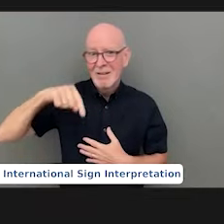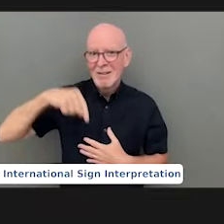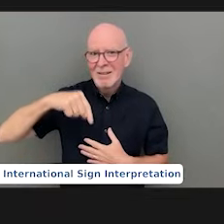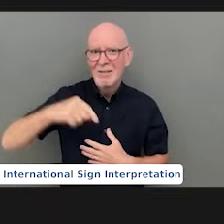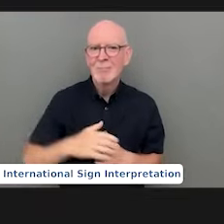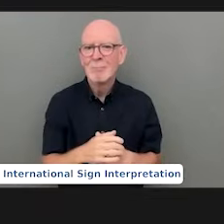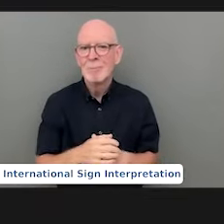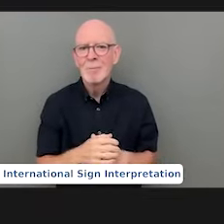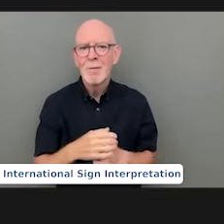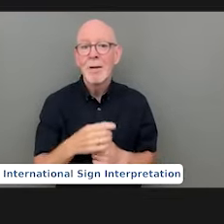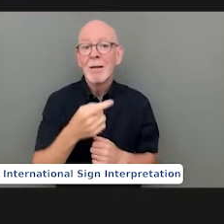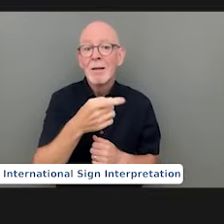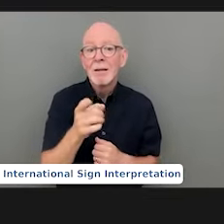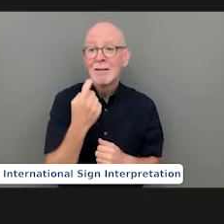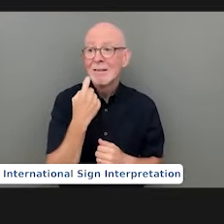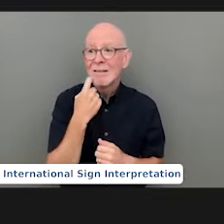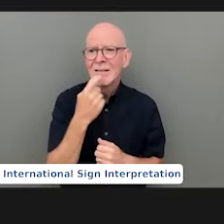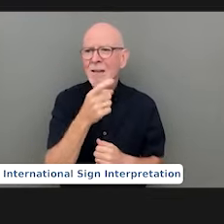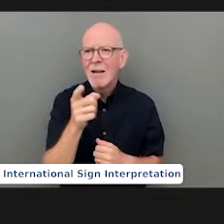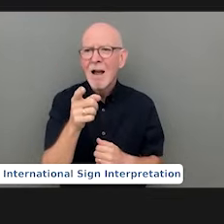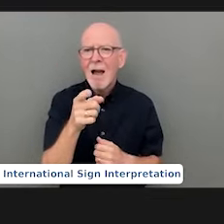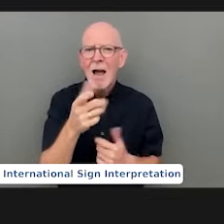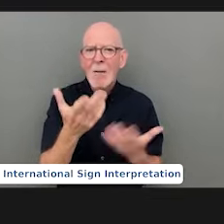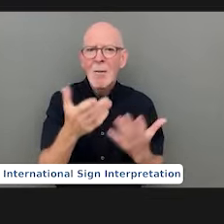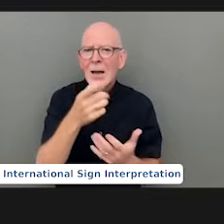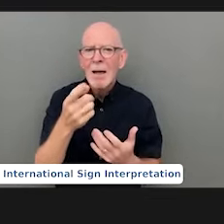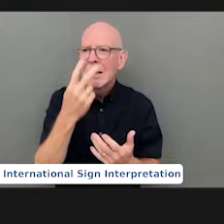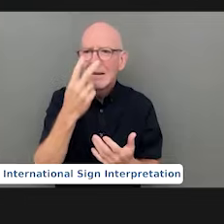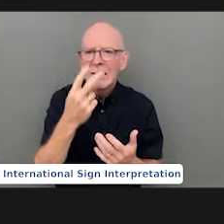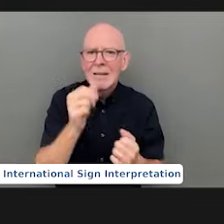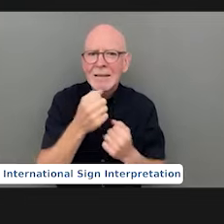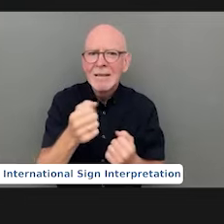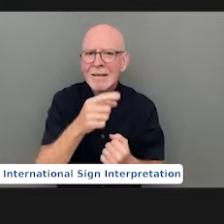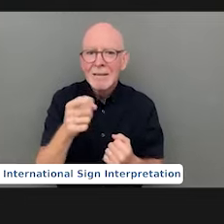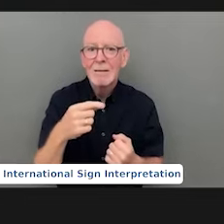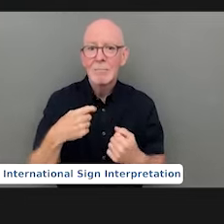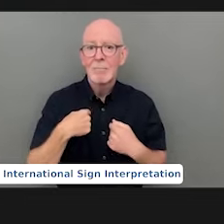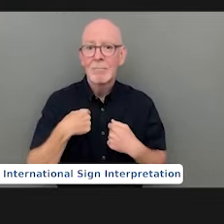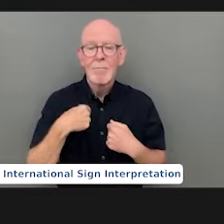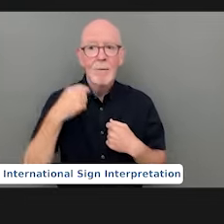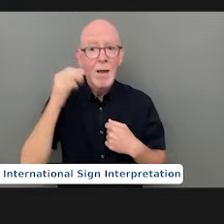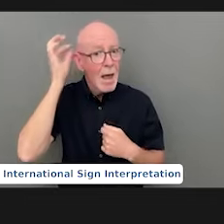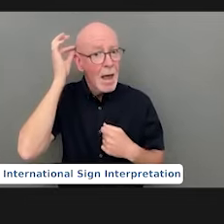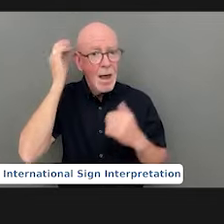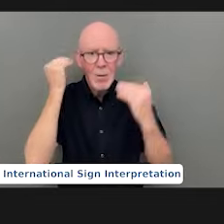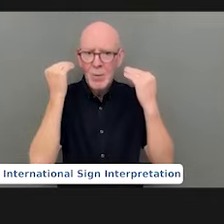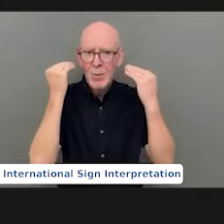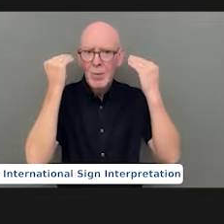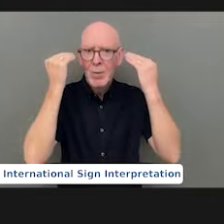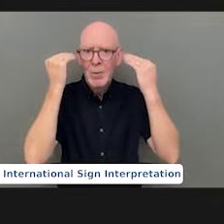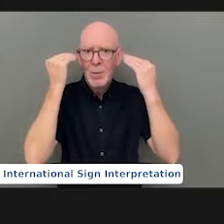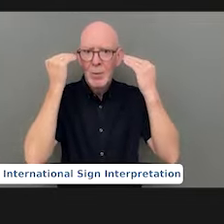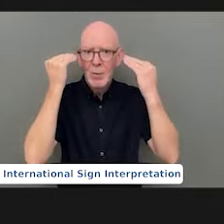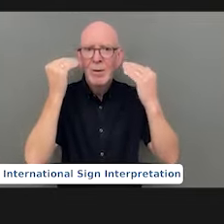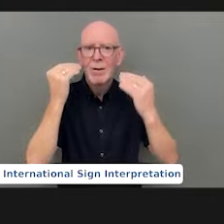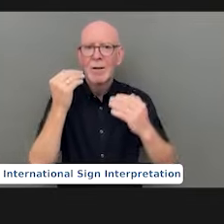Madam Moderator, welcome everyone, and hello from Thailand. My name is Nantanut, also